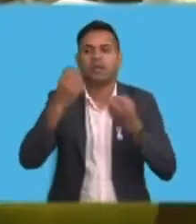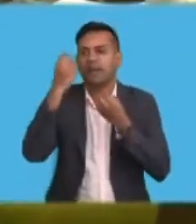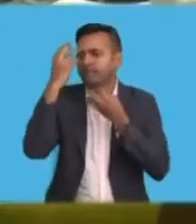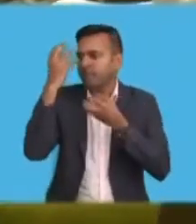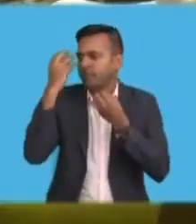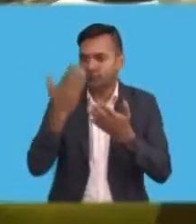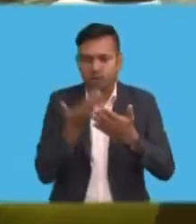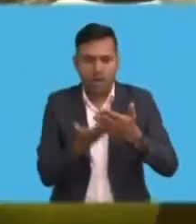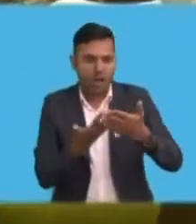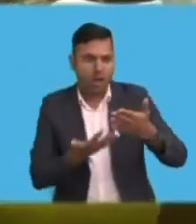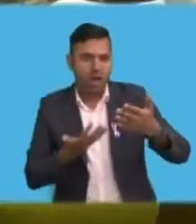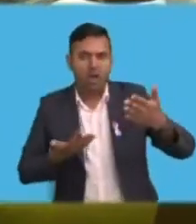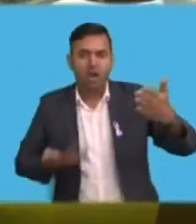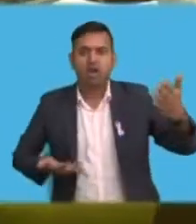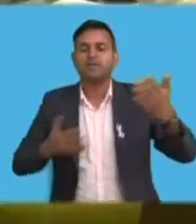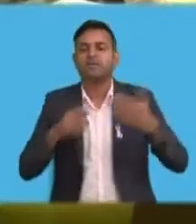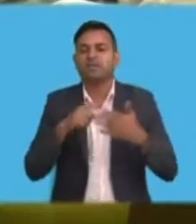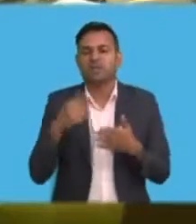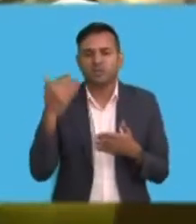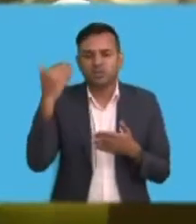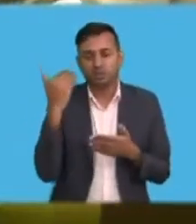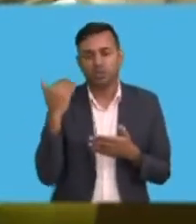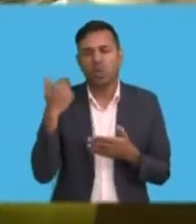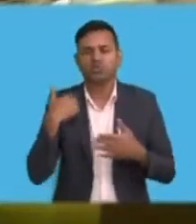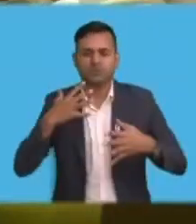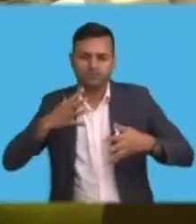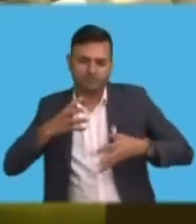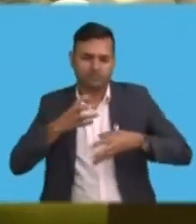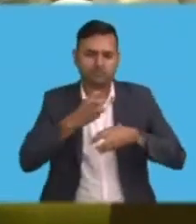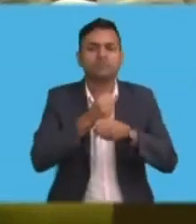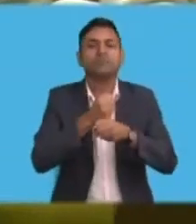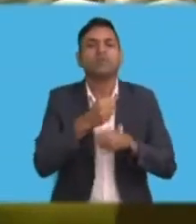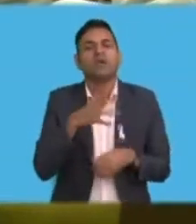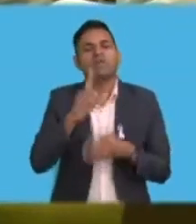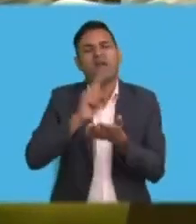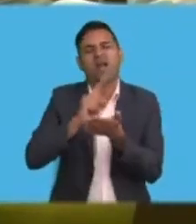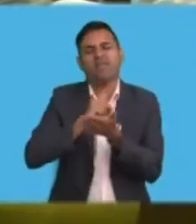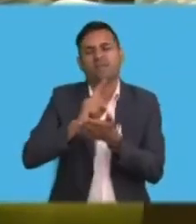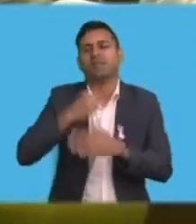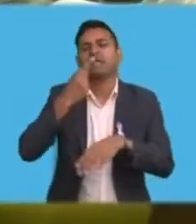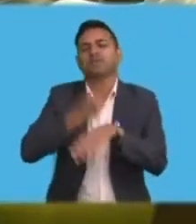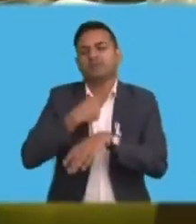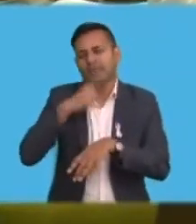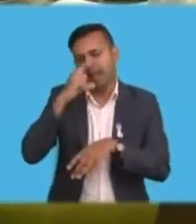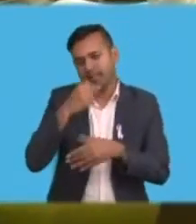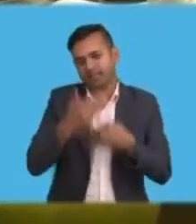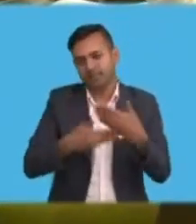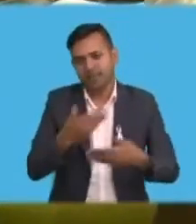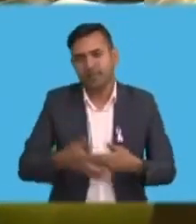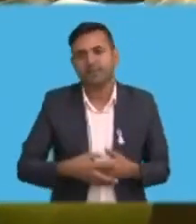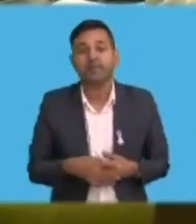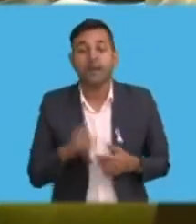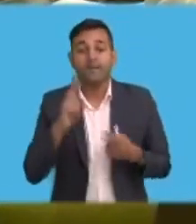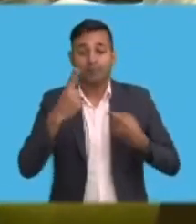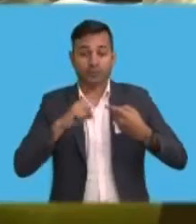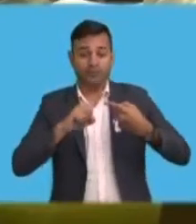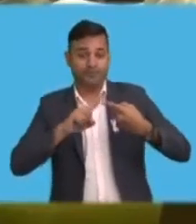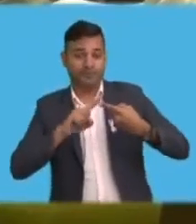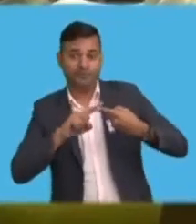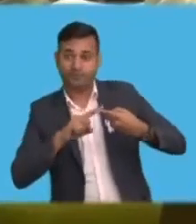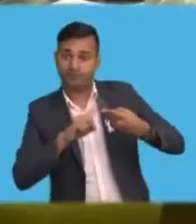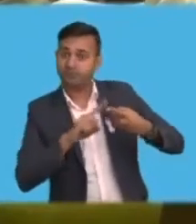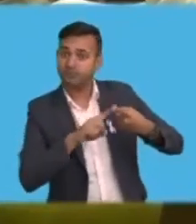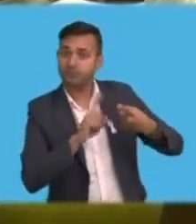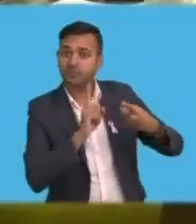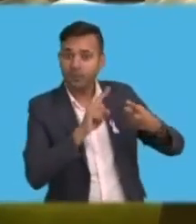brief, as I intend to give a ministerial statement next week on this. Thank you very much. Firstly, Honourable Members, one of the